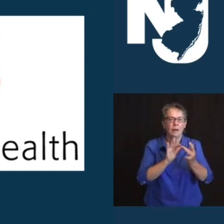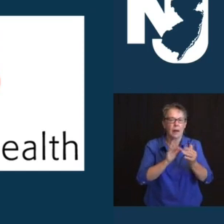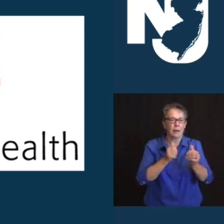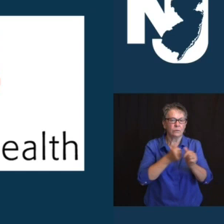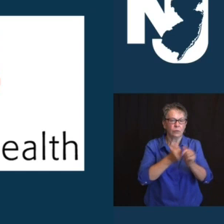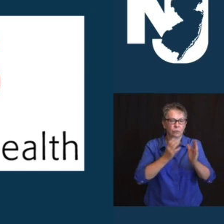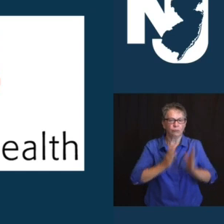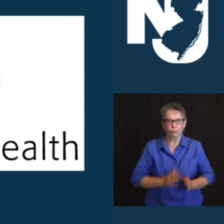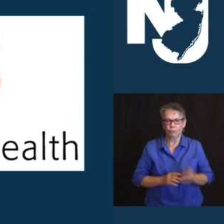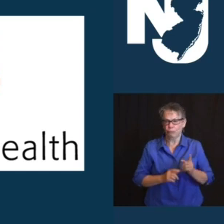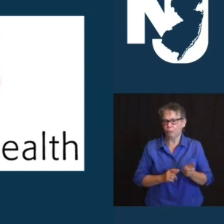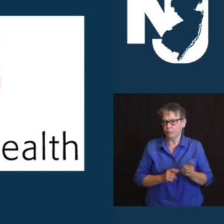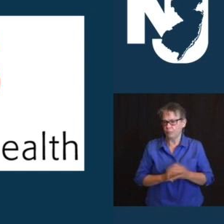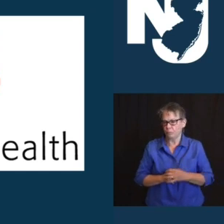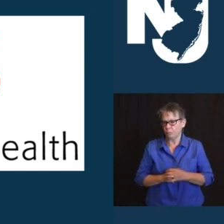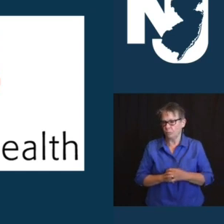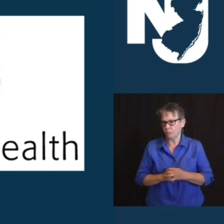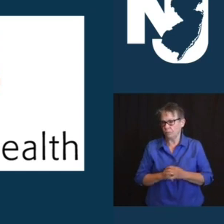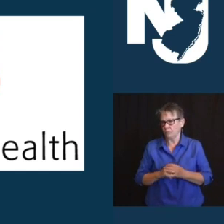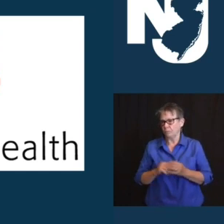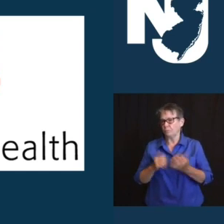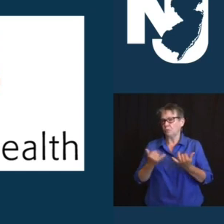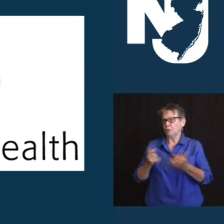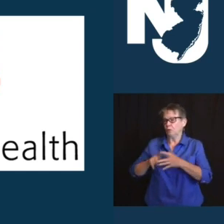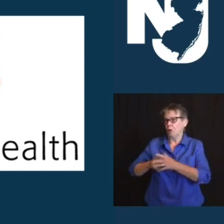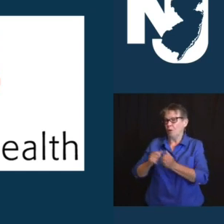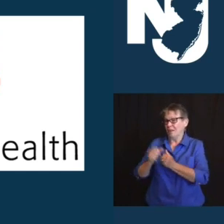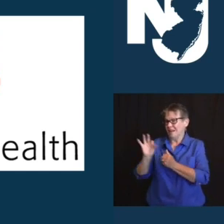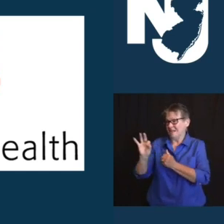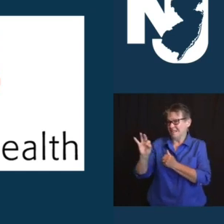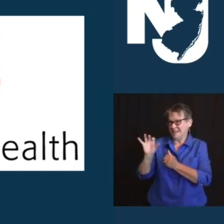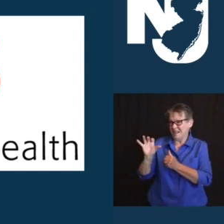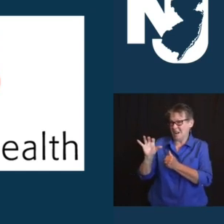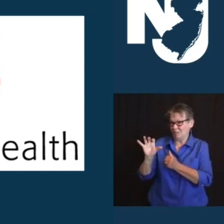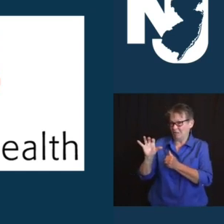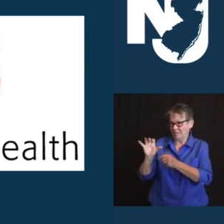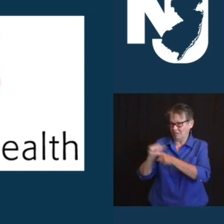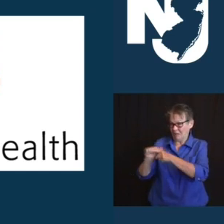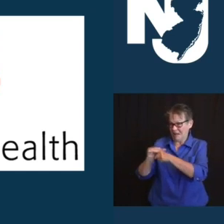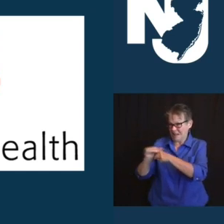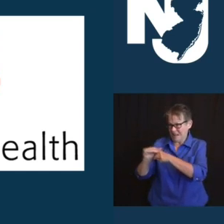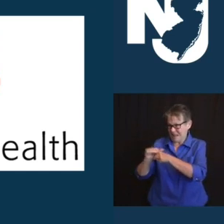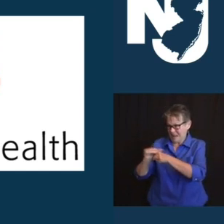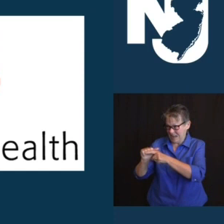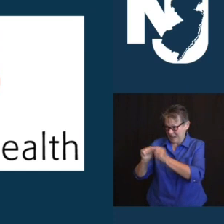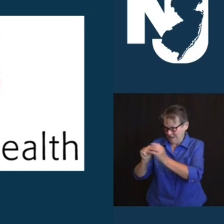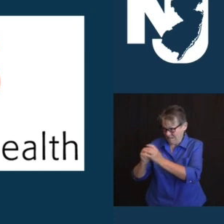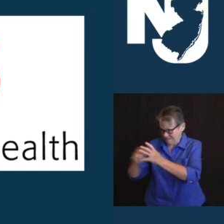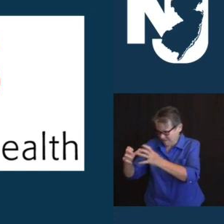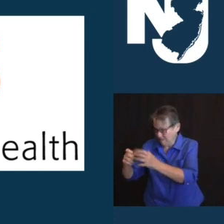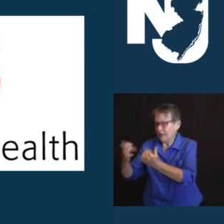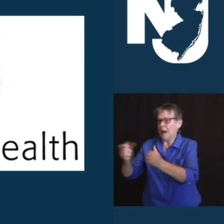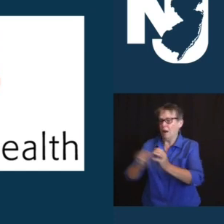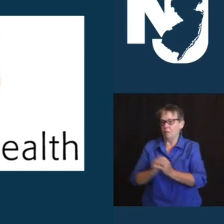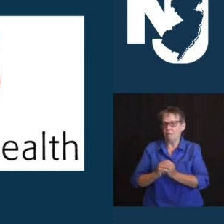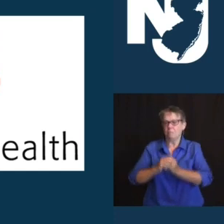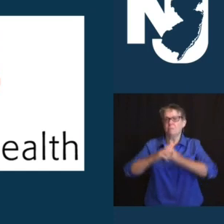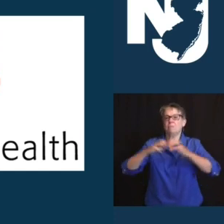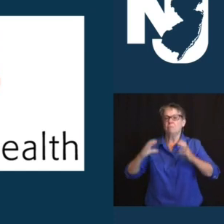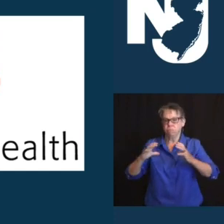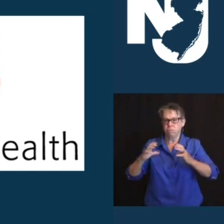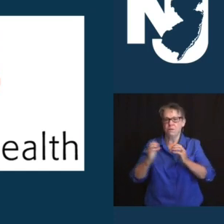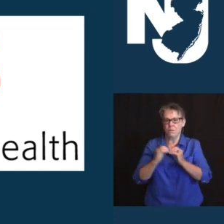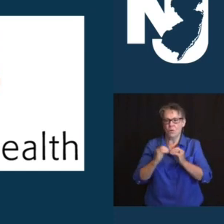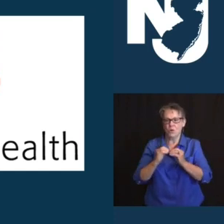this emergency. Keep in mind, too, that the initial application process only opened on June 11th, and more application